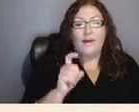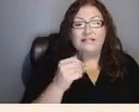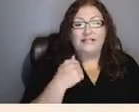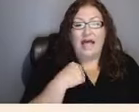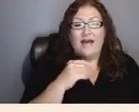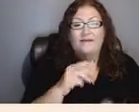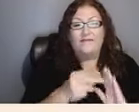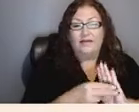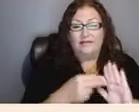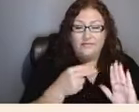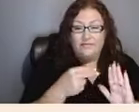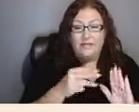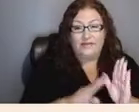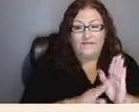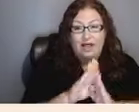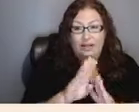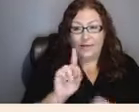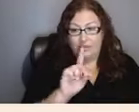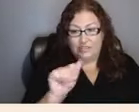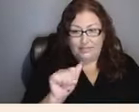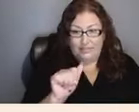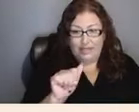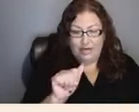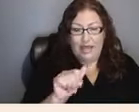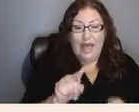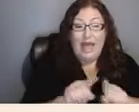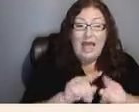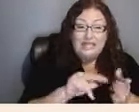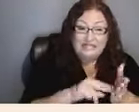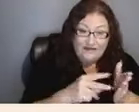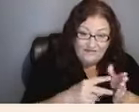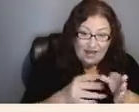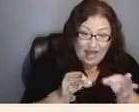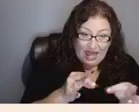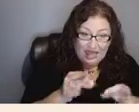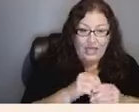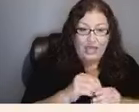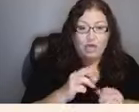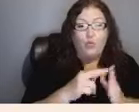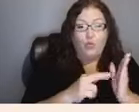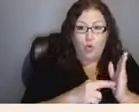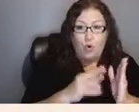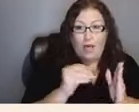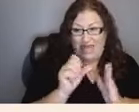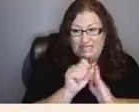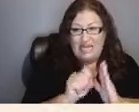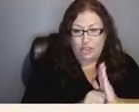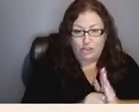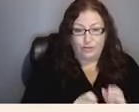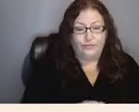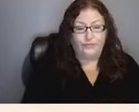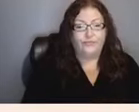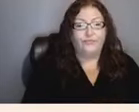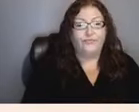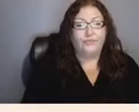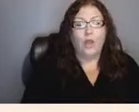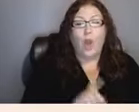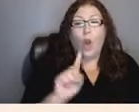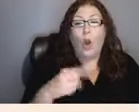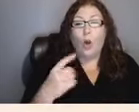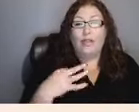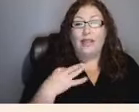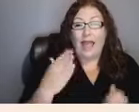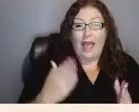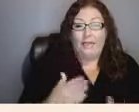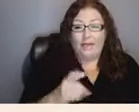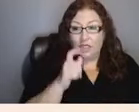developmental disability as defined in rule and statute. Only applicants whose domicile is